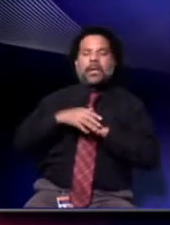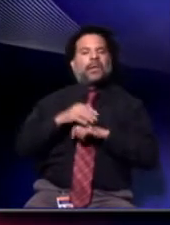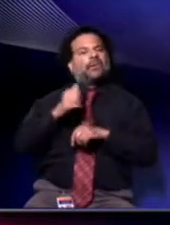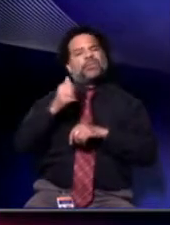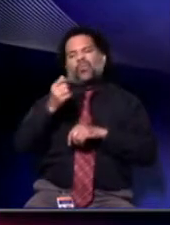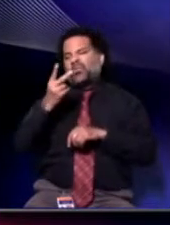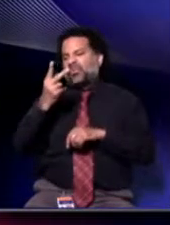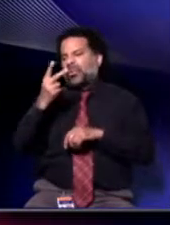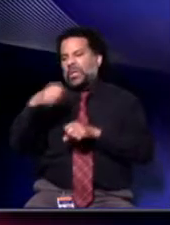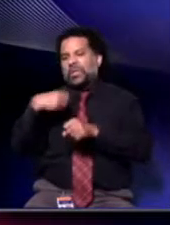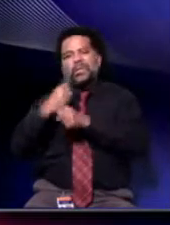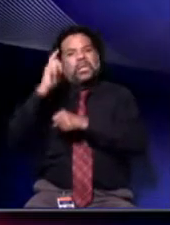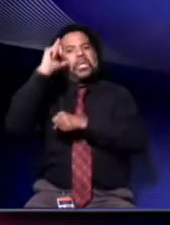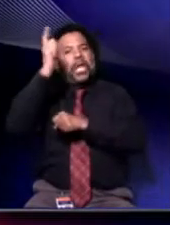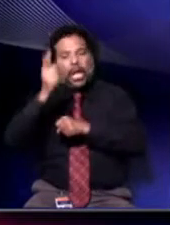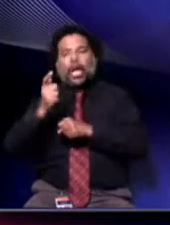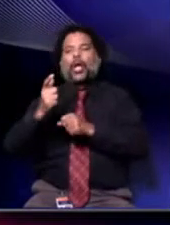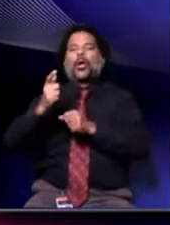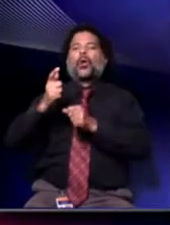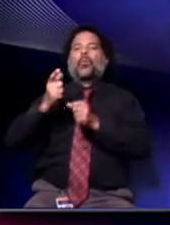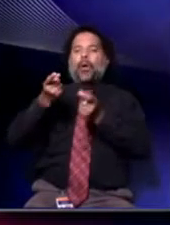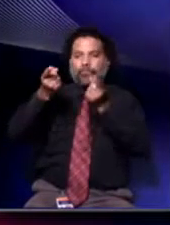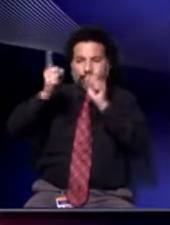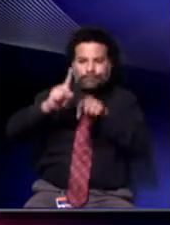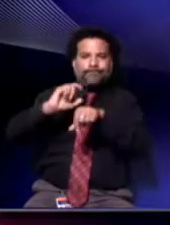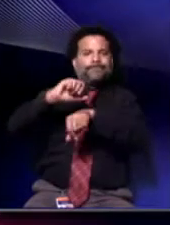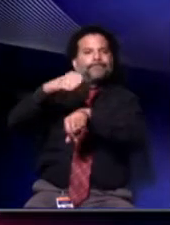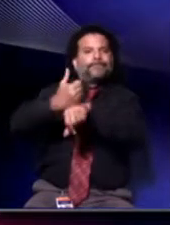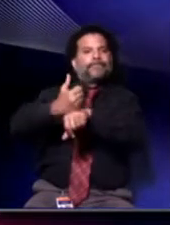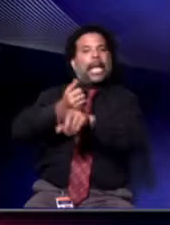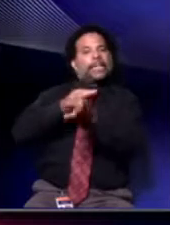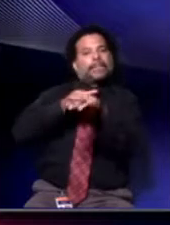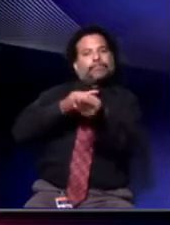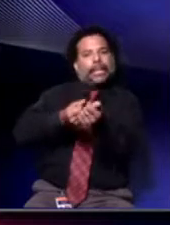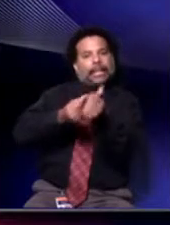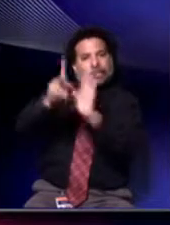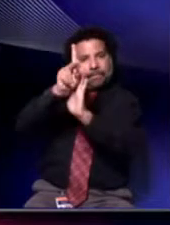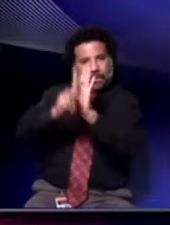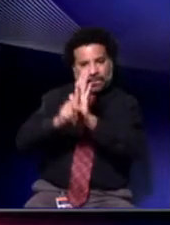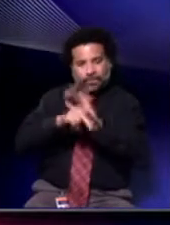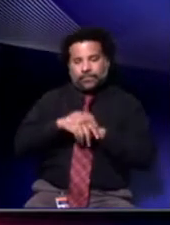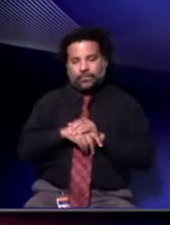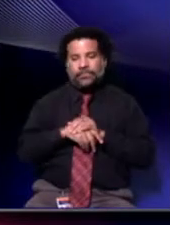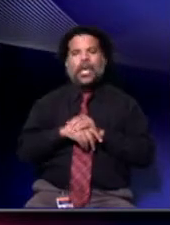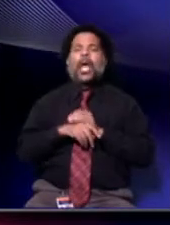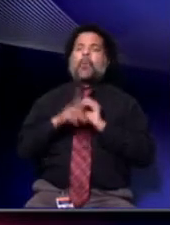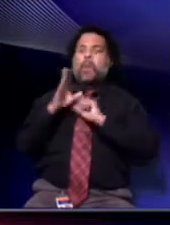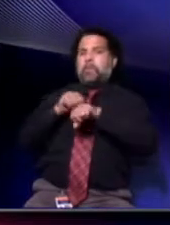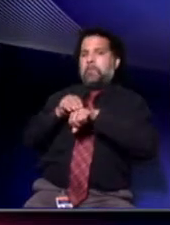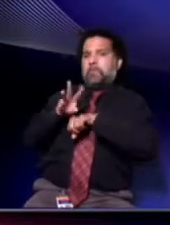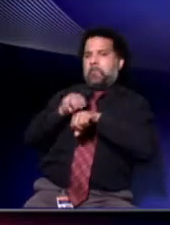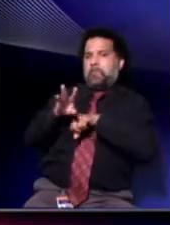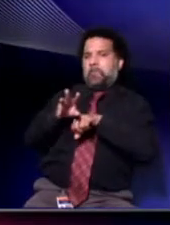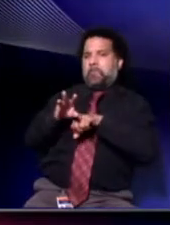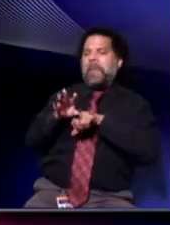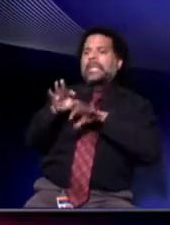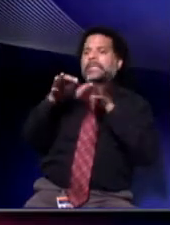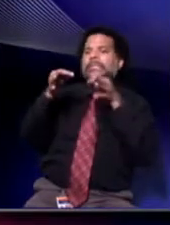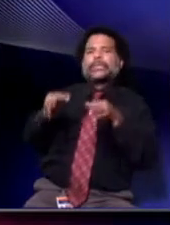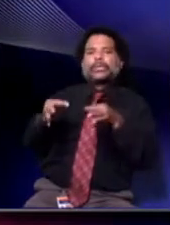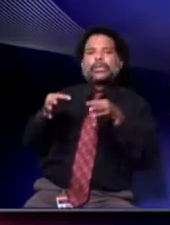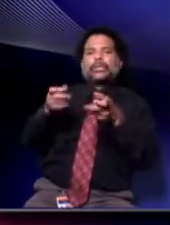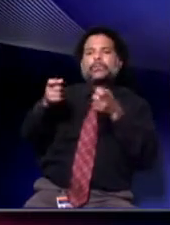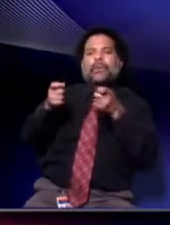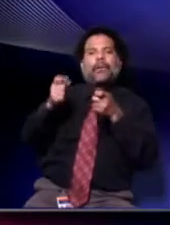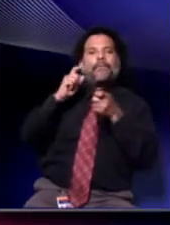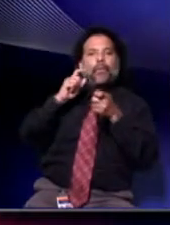a spending policy. We provide advice and discretionary management of the portfolio